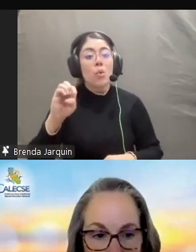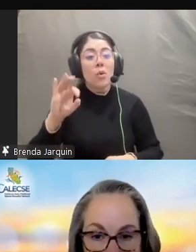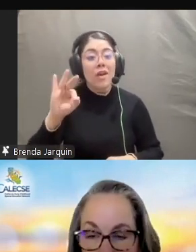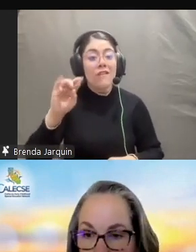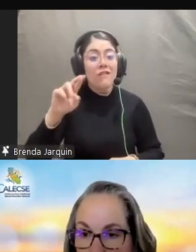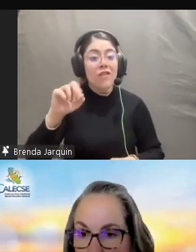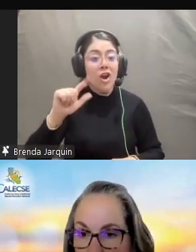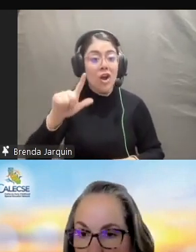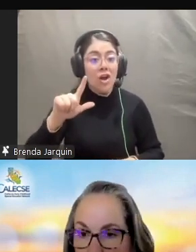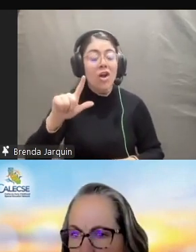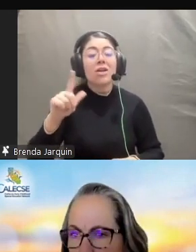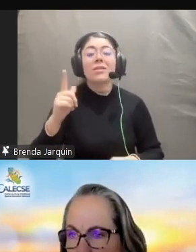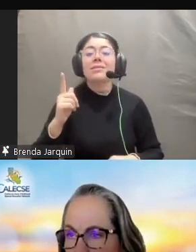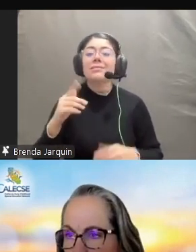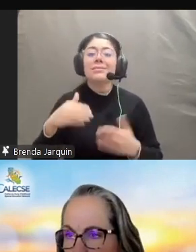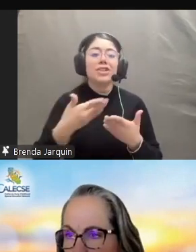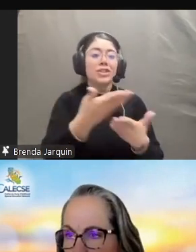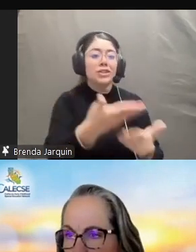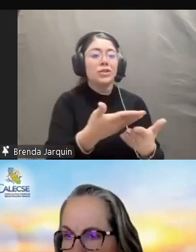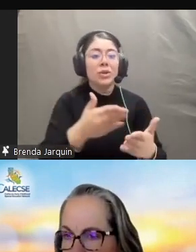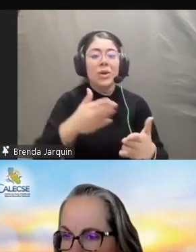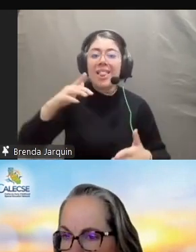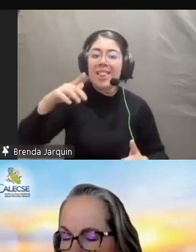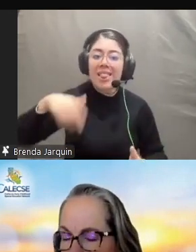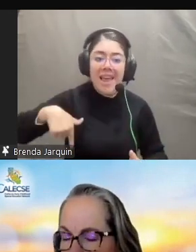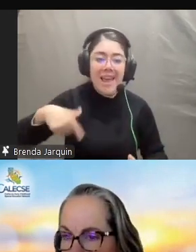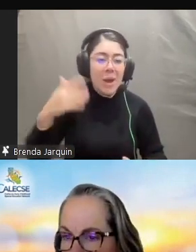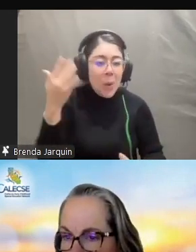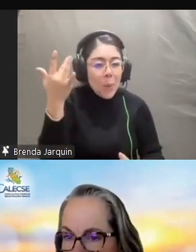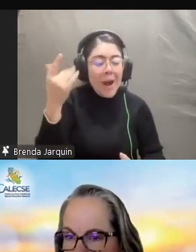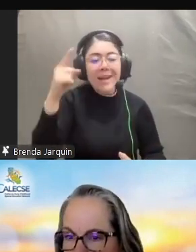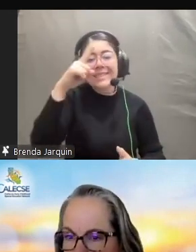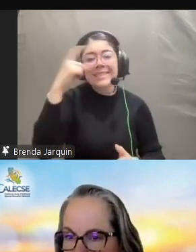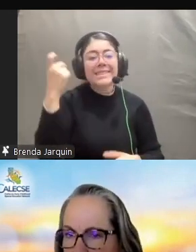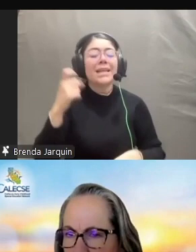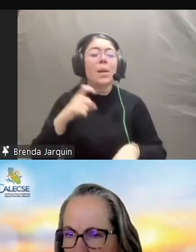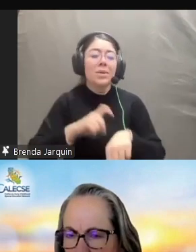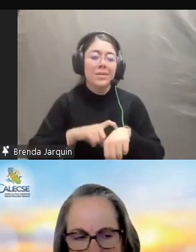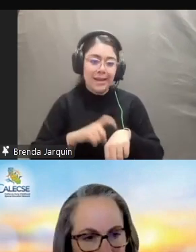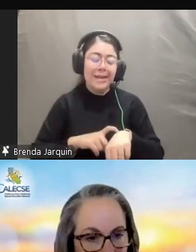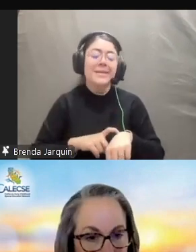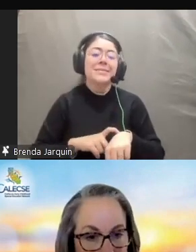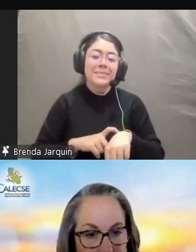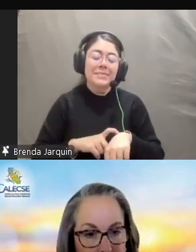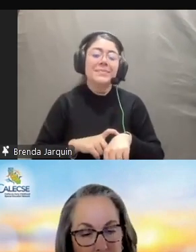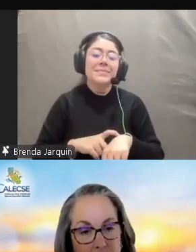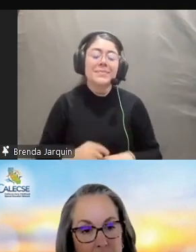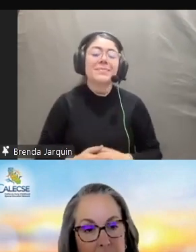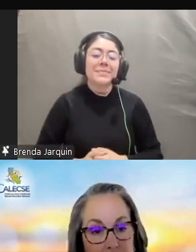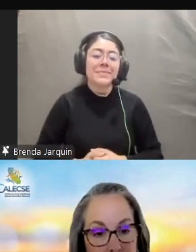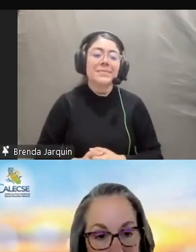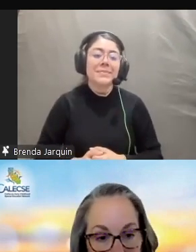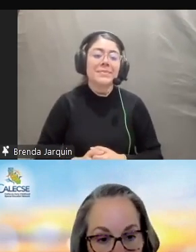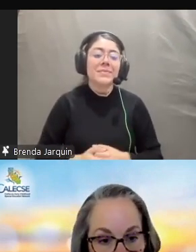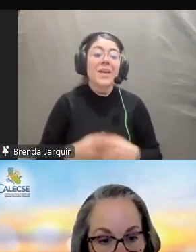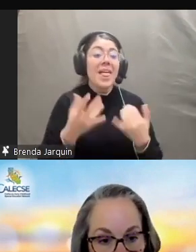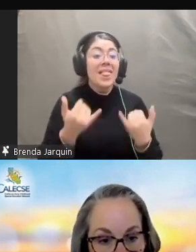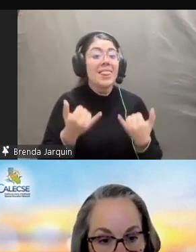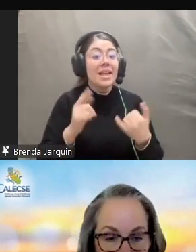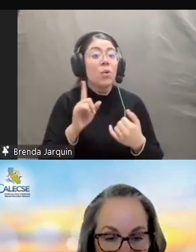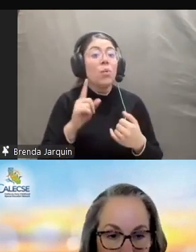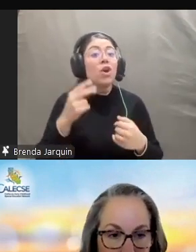the Early Start Coordinators Transition Checklist, also a really good tool for regional centers to